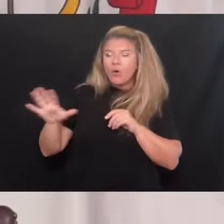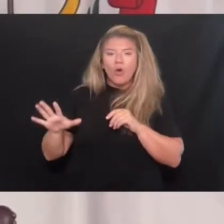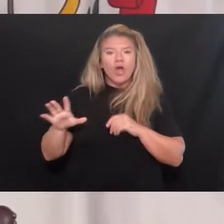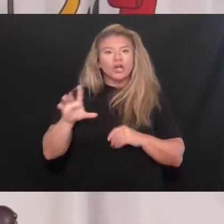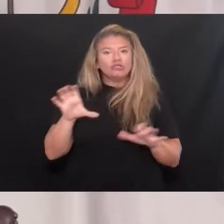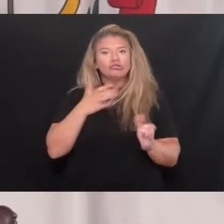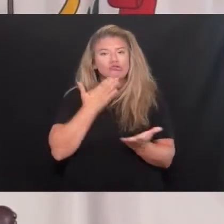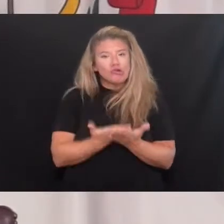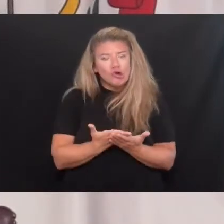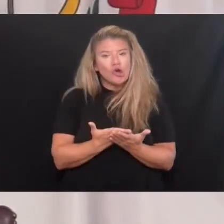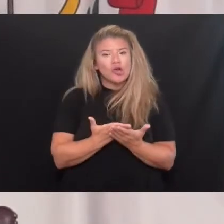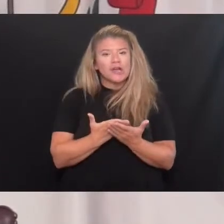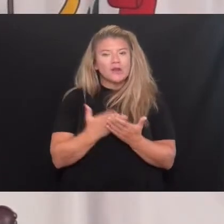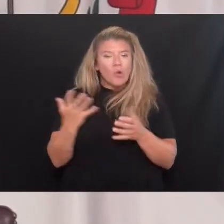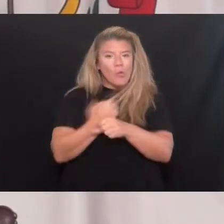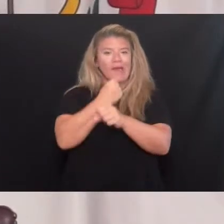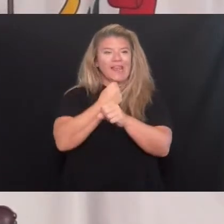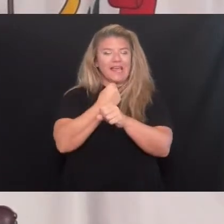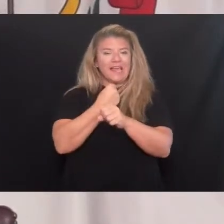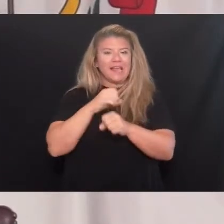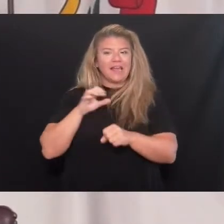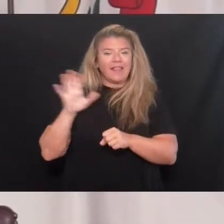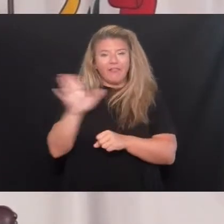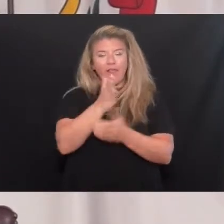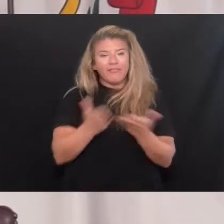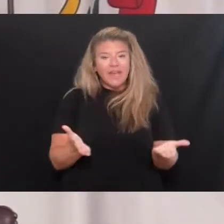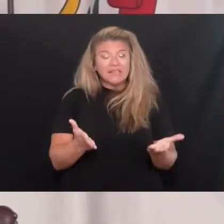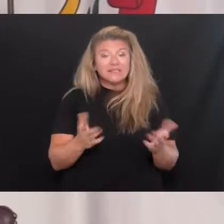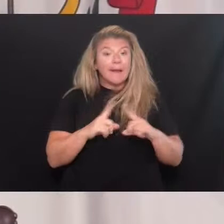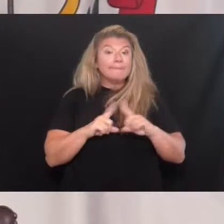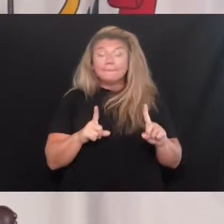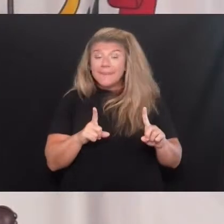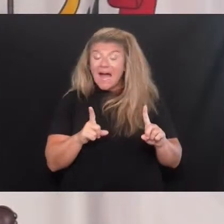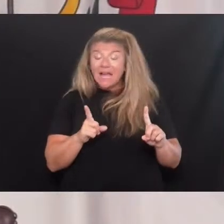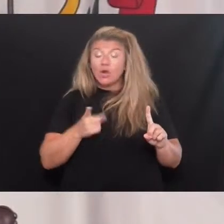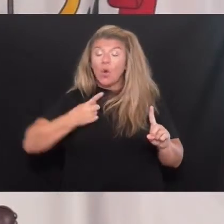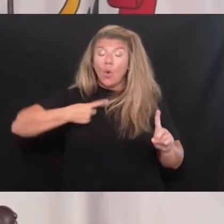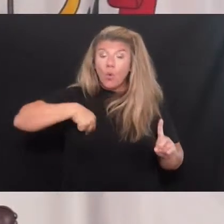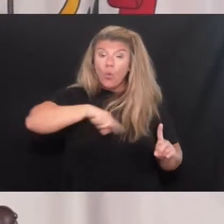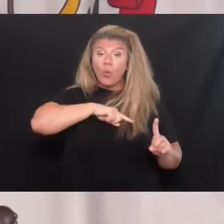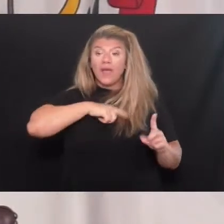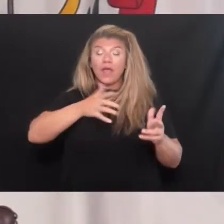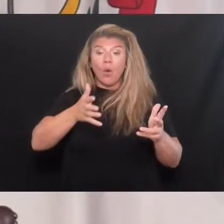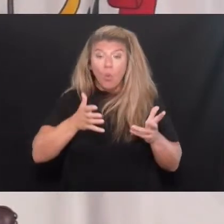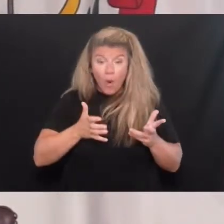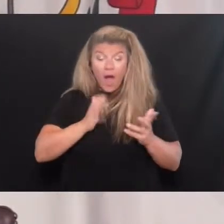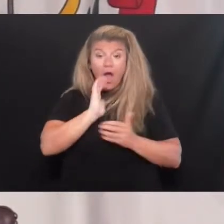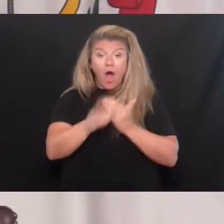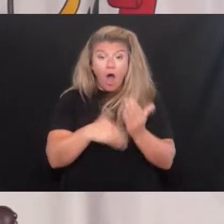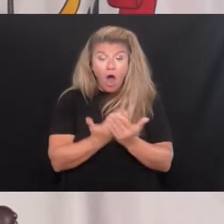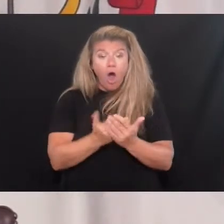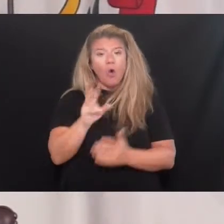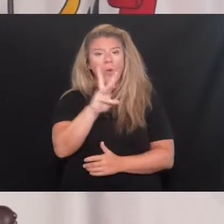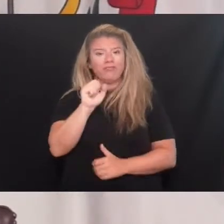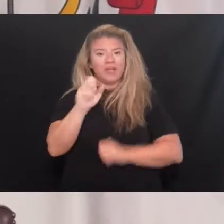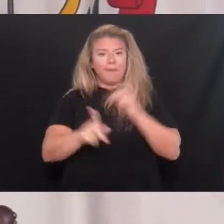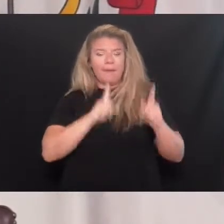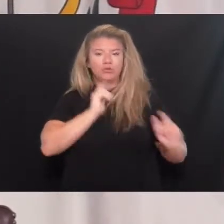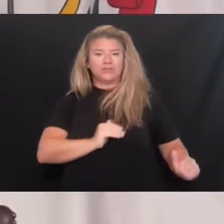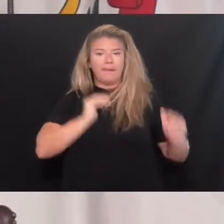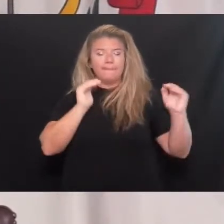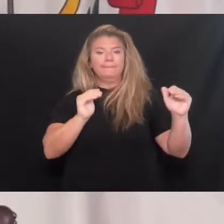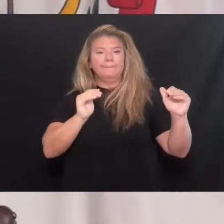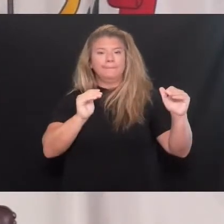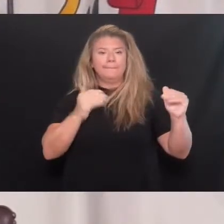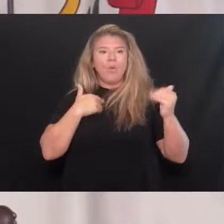really good on the prizes that they win. But we want all West Virginians to step up. We want all West